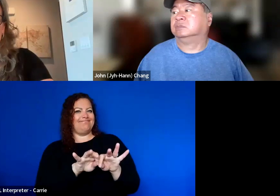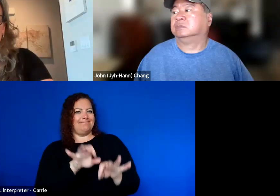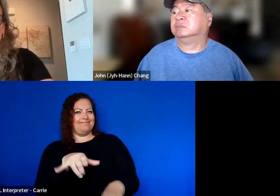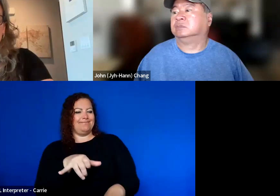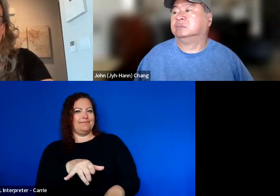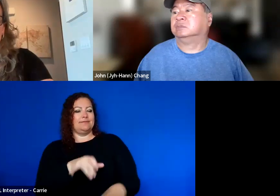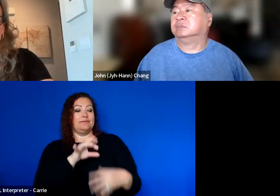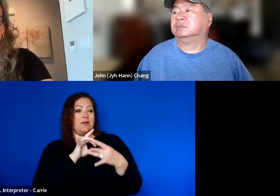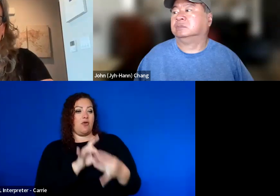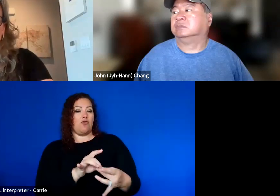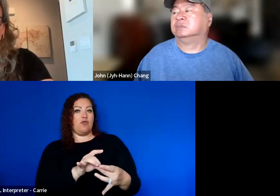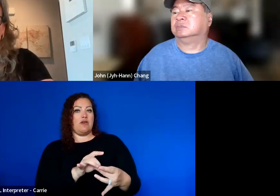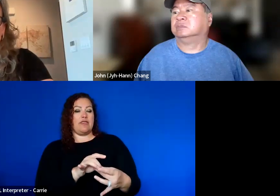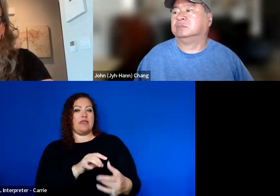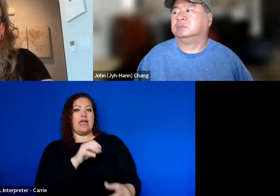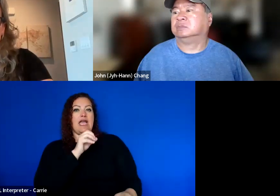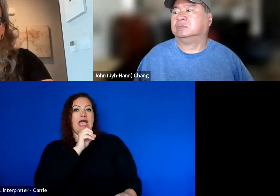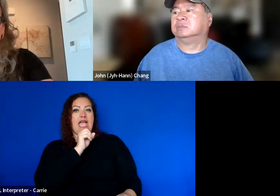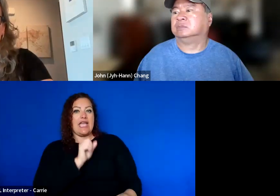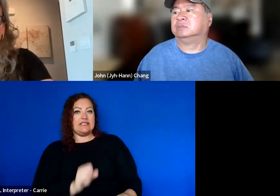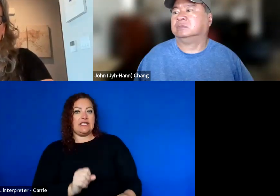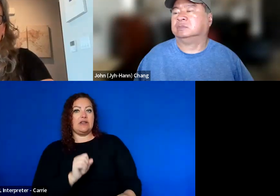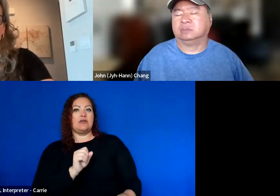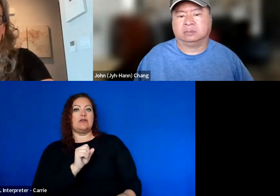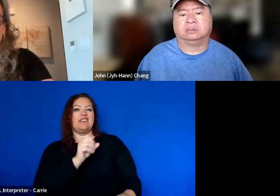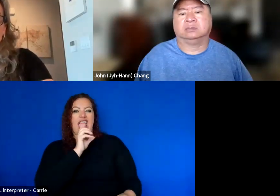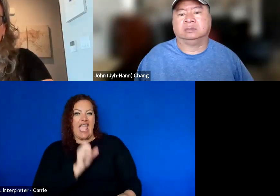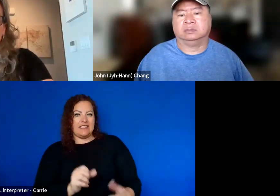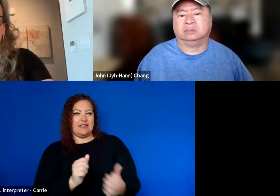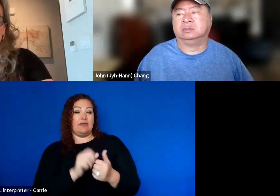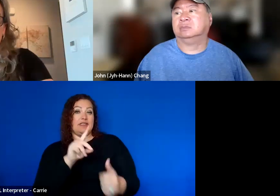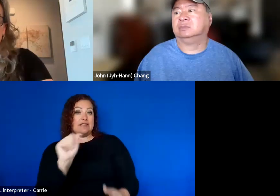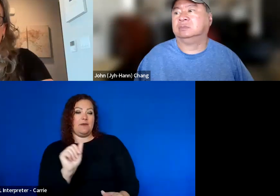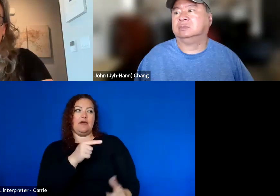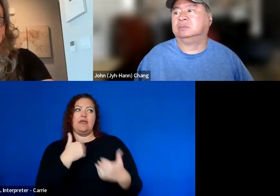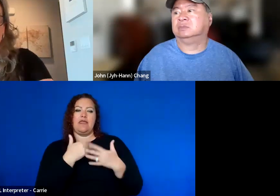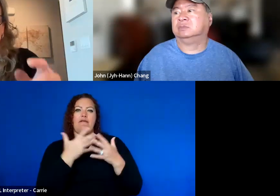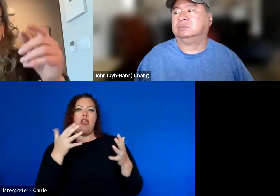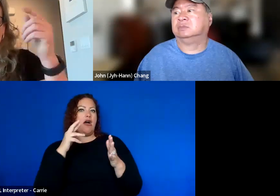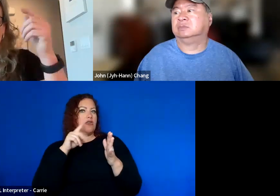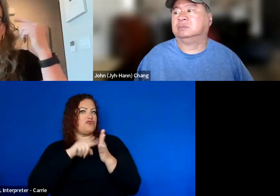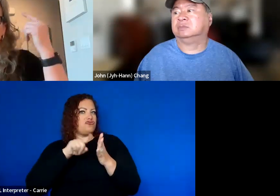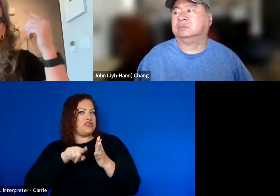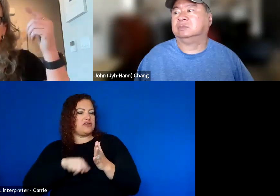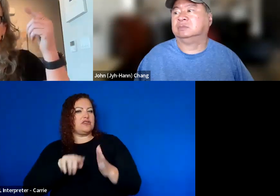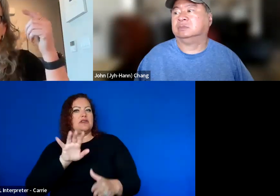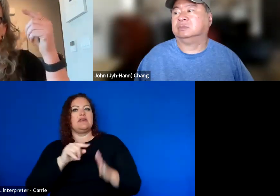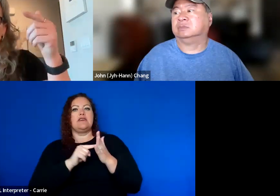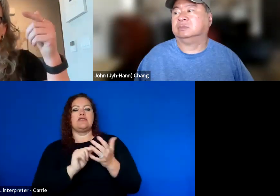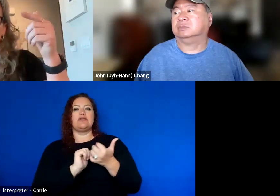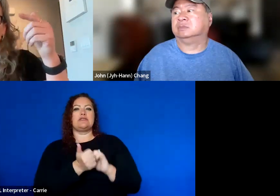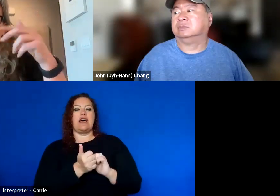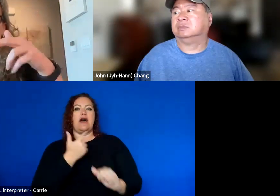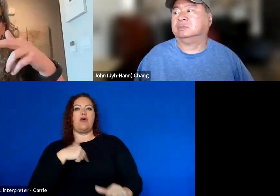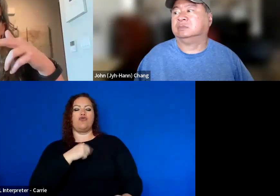With regards to aging or aging with a disability, there's a lot of research that shows that it's how we